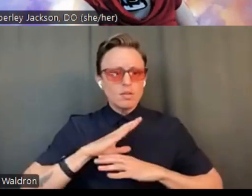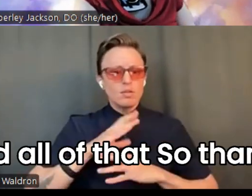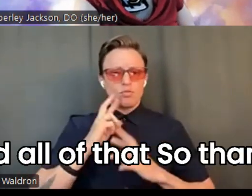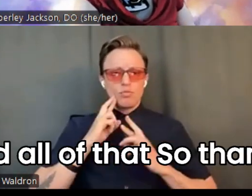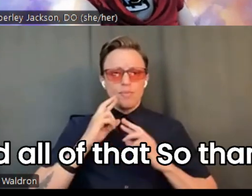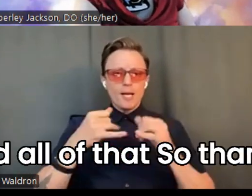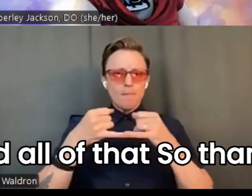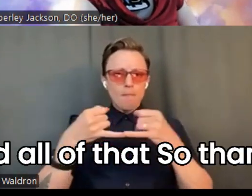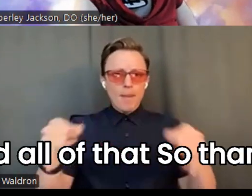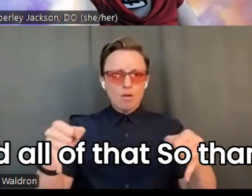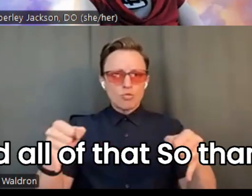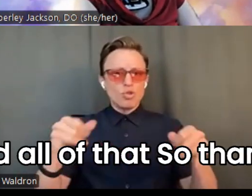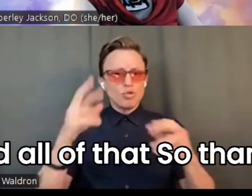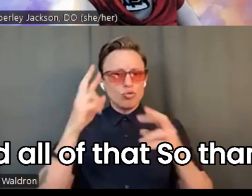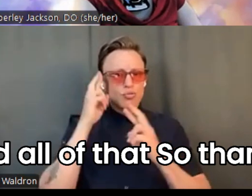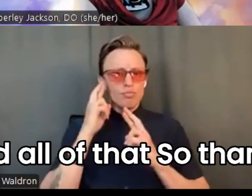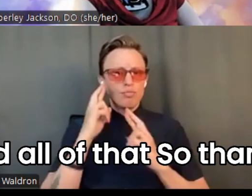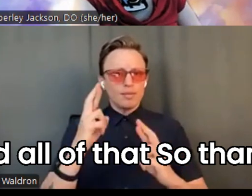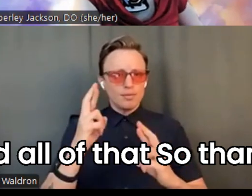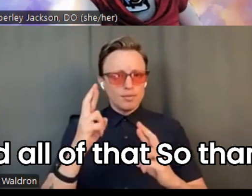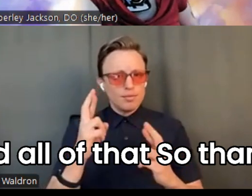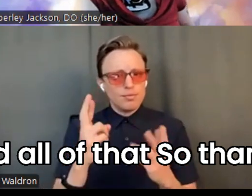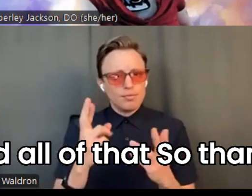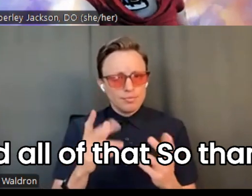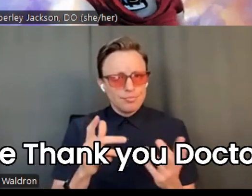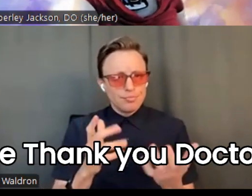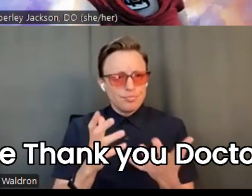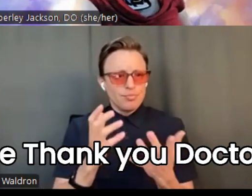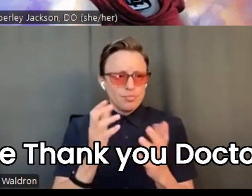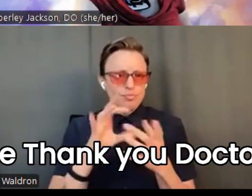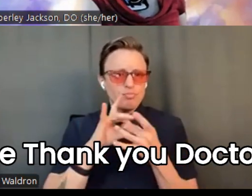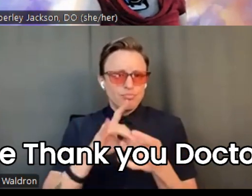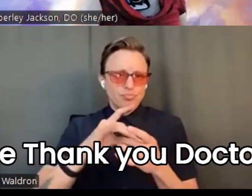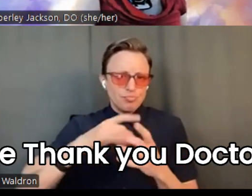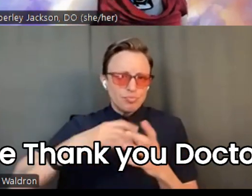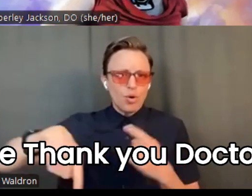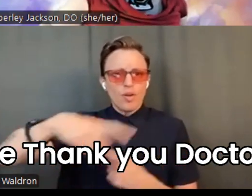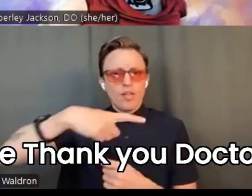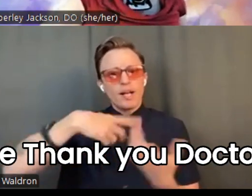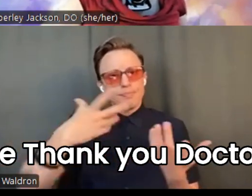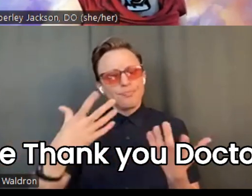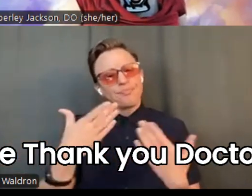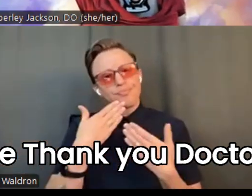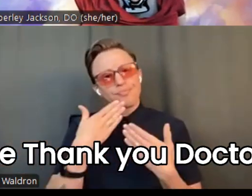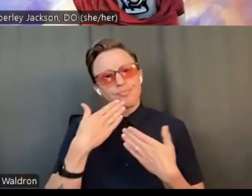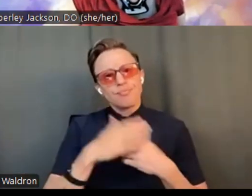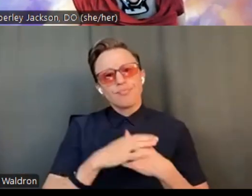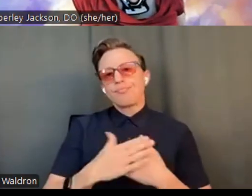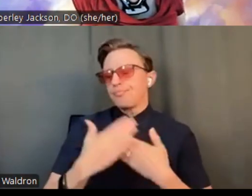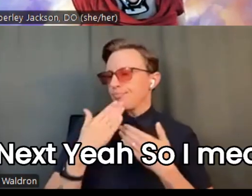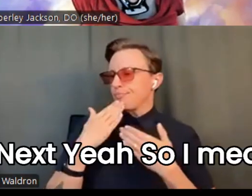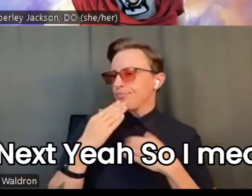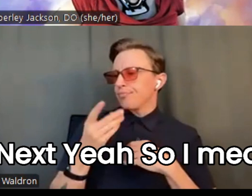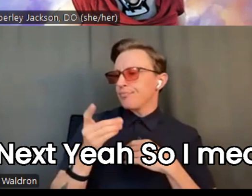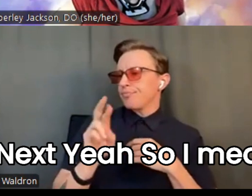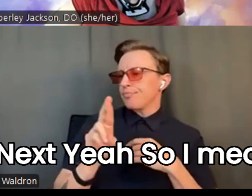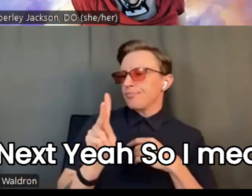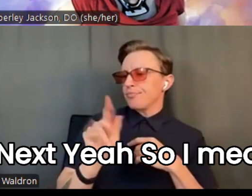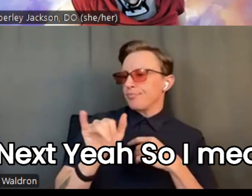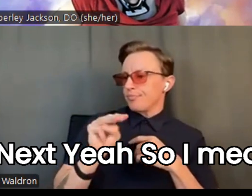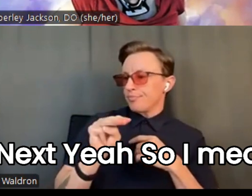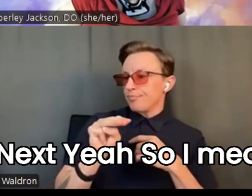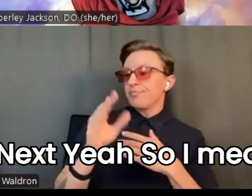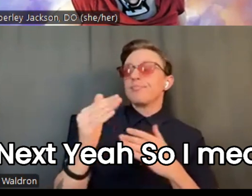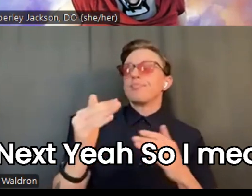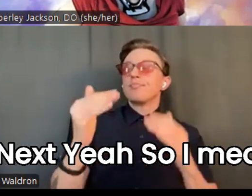boundaries around all of that. So thank you, everyone. Thank you, Dr. Kim. Maria